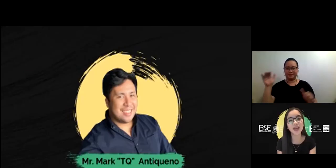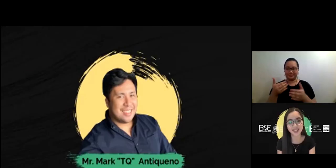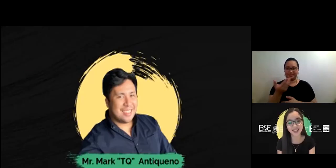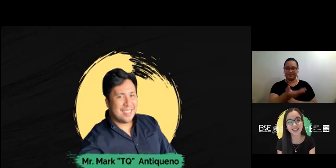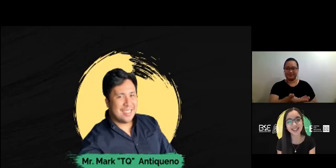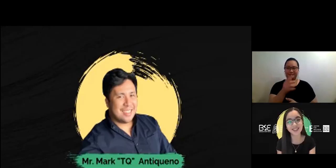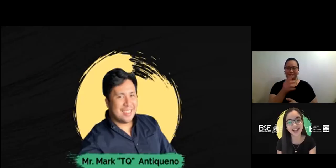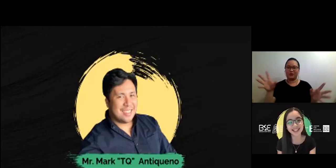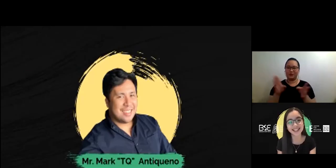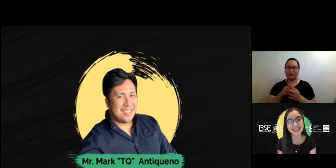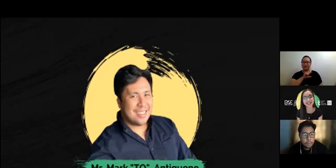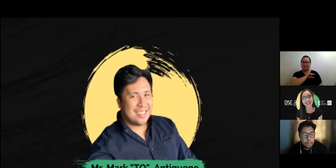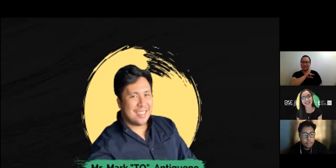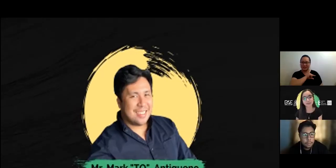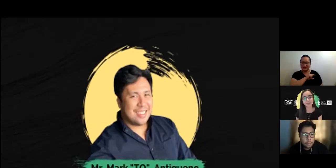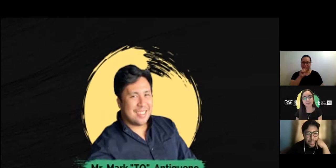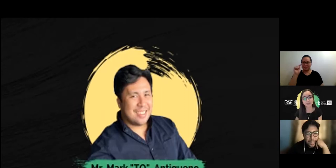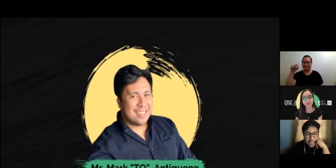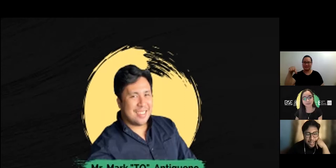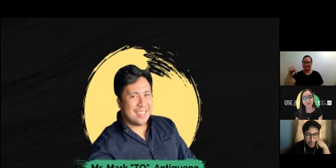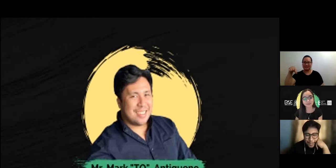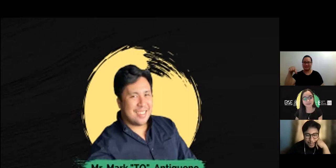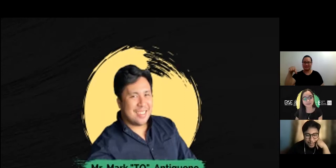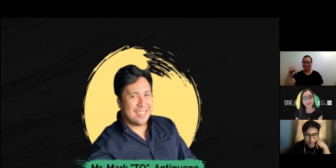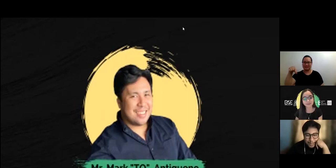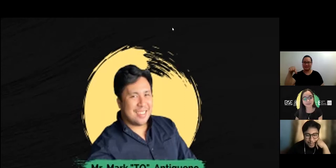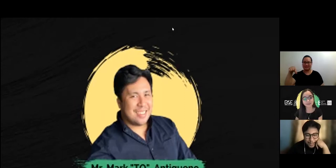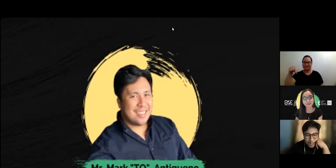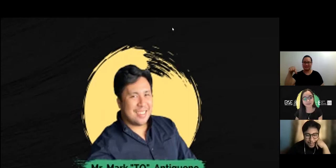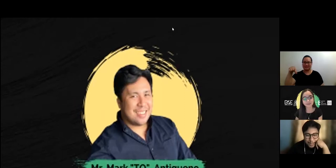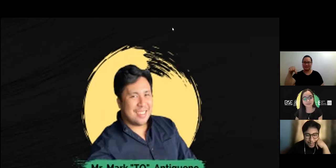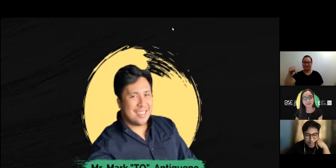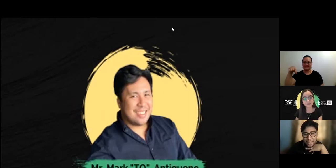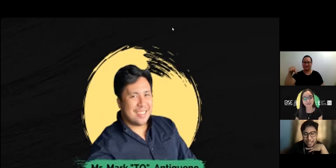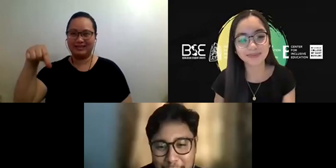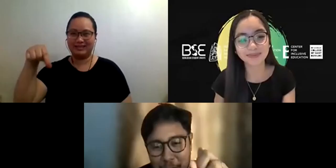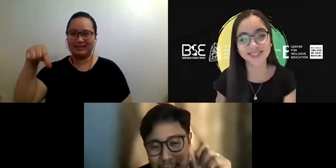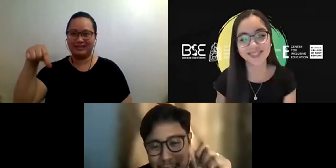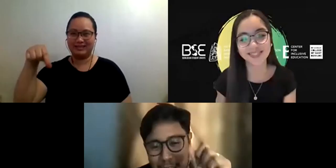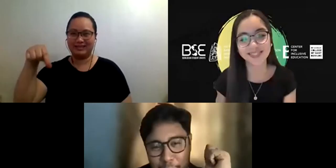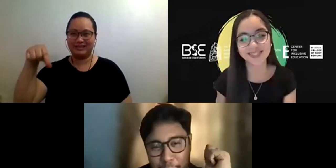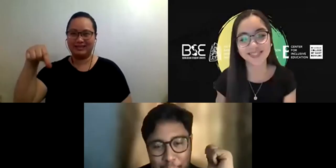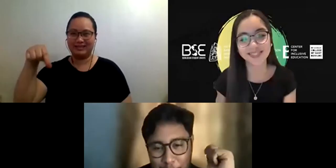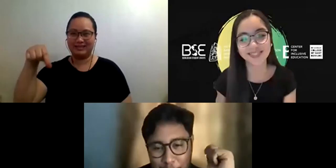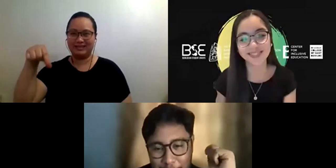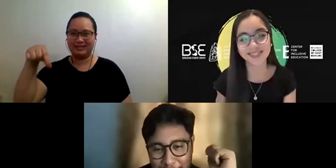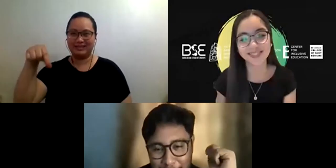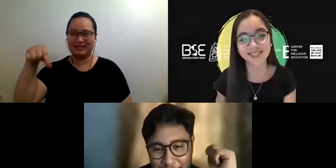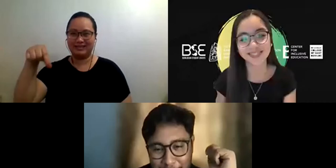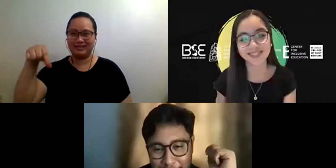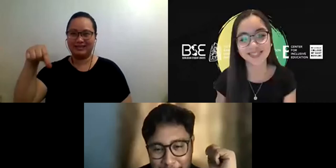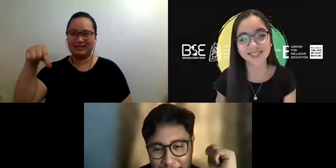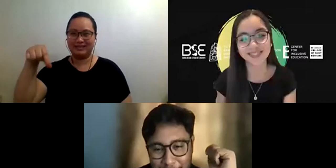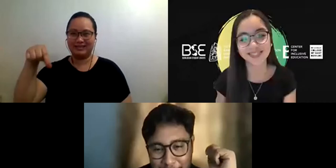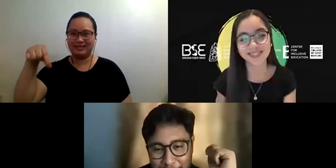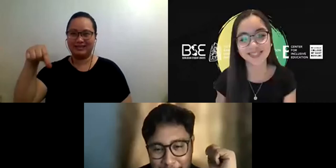Total Quality Sir TQ. Hello, magandang hapon. Buhay pa yung Total Quality na yun. So, wait, let me share my